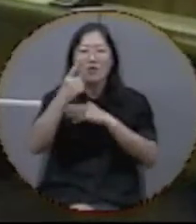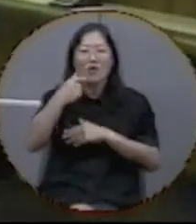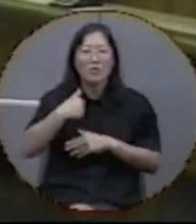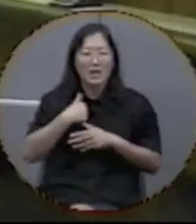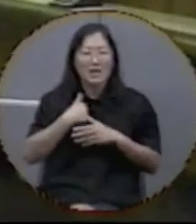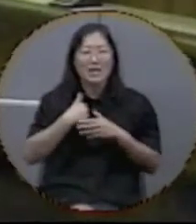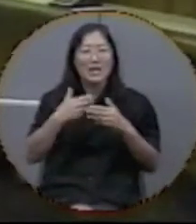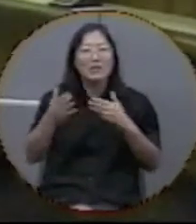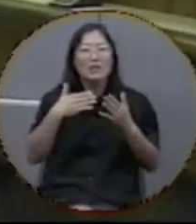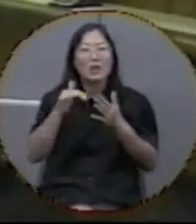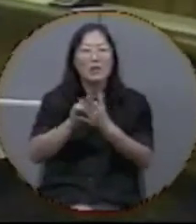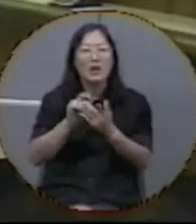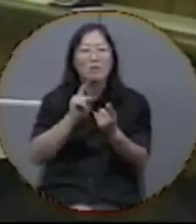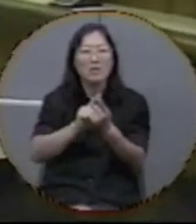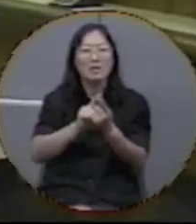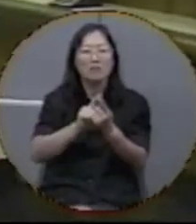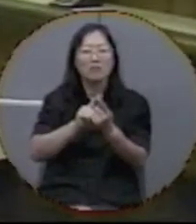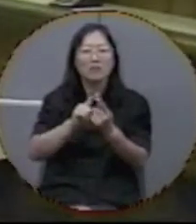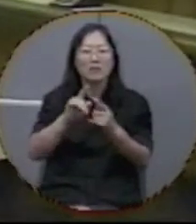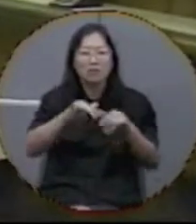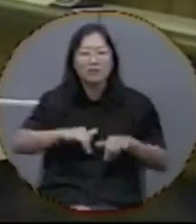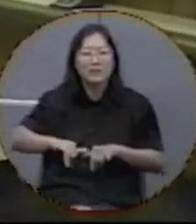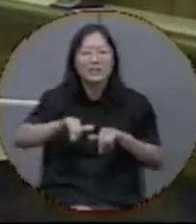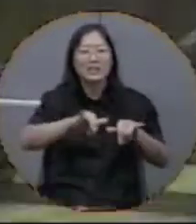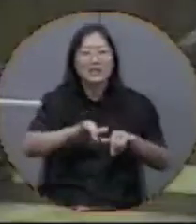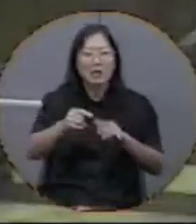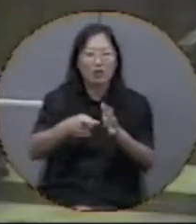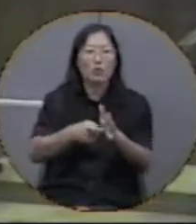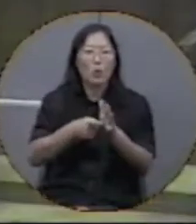they do meet the standard requirements.